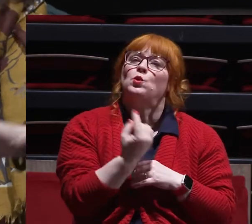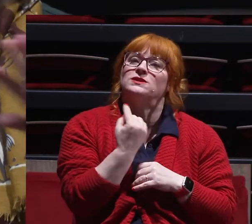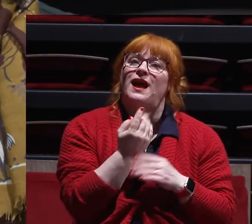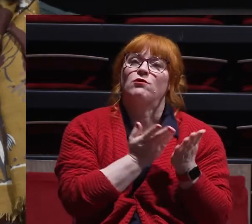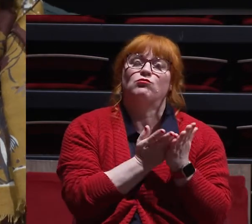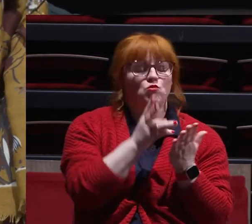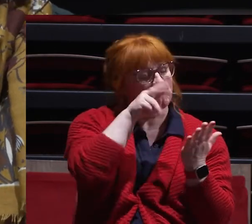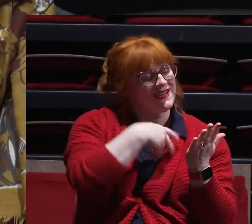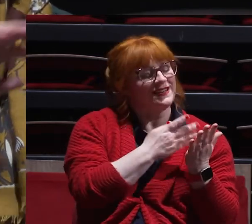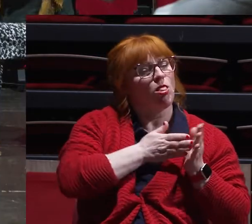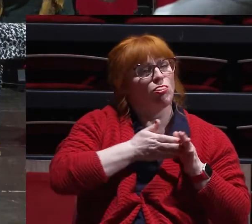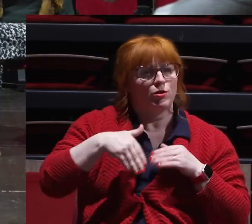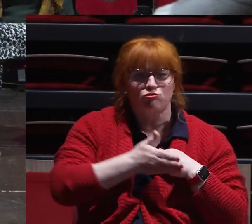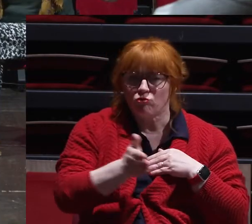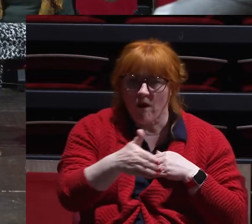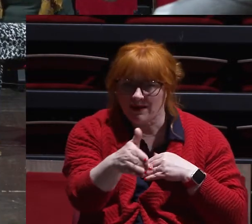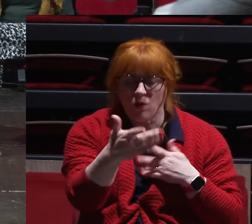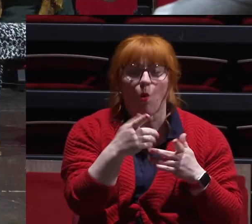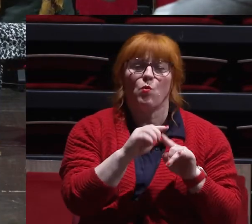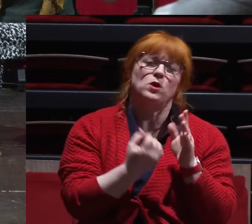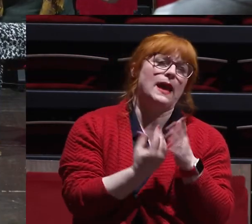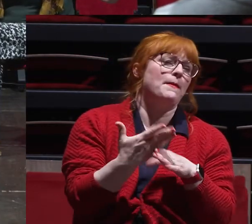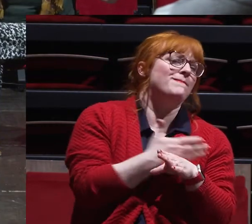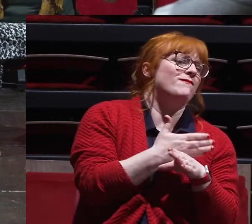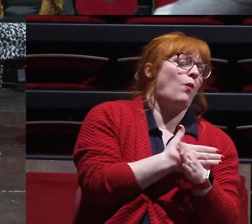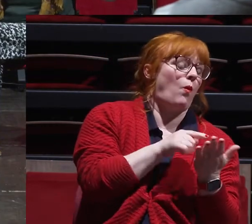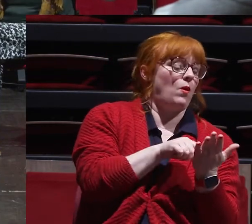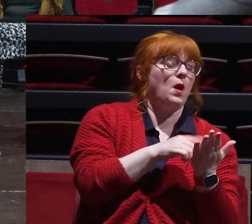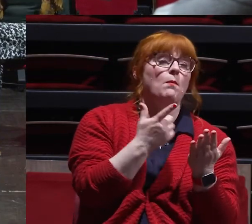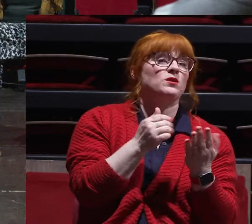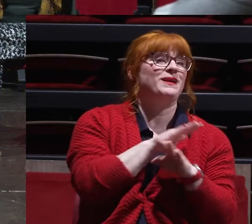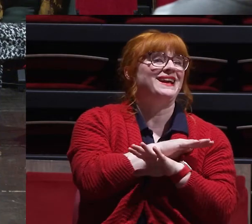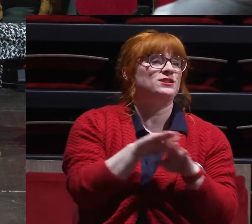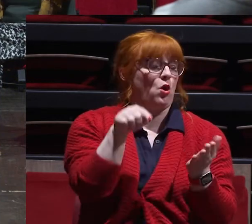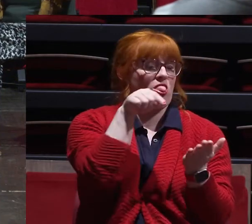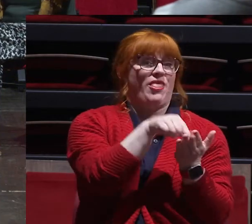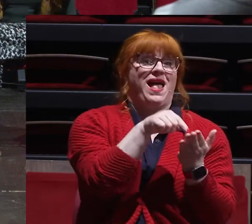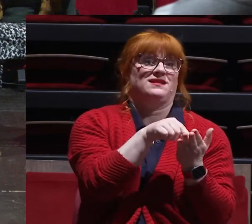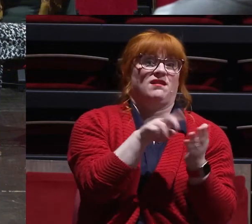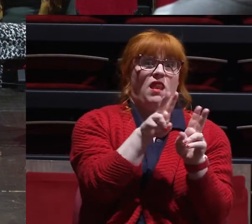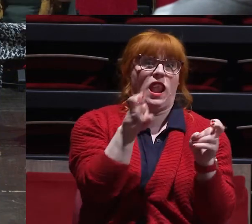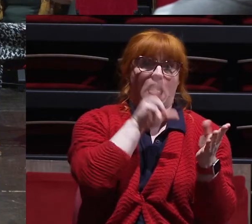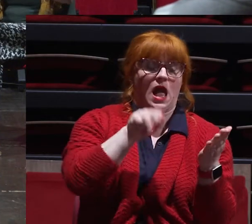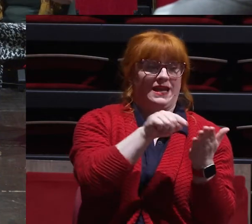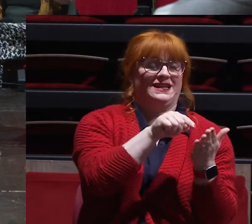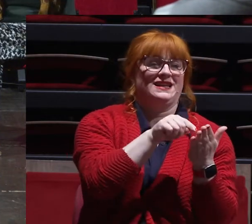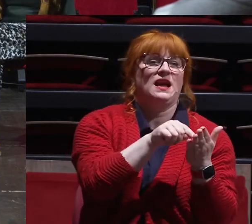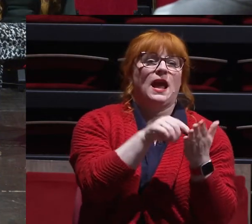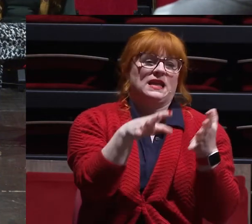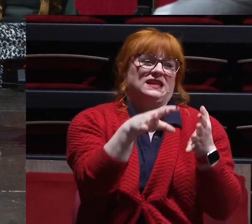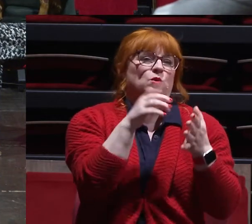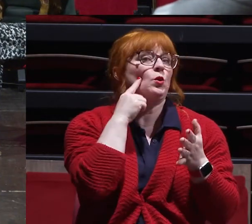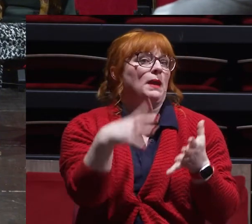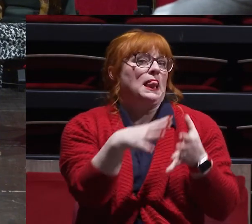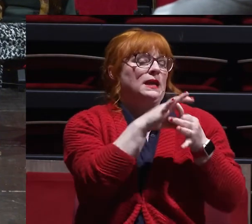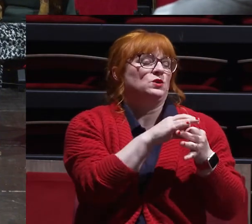Go a little bit earlier and just check that journey or check what's happened before, because it might not be that might be the